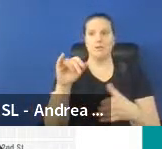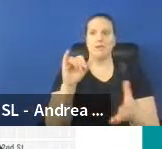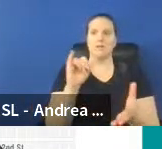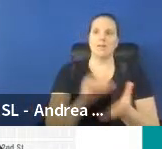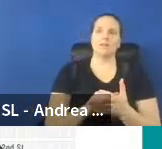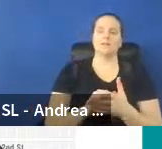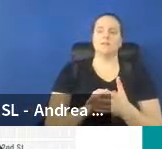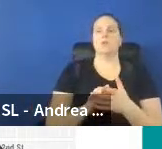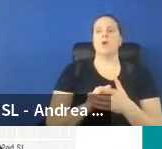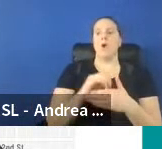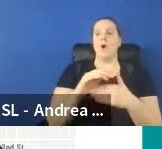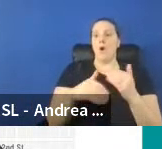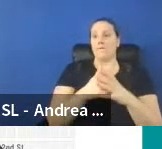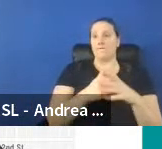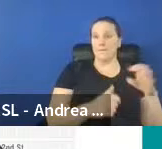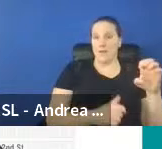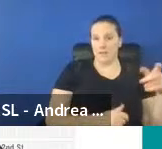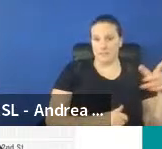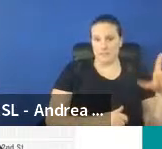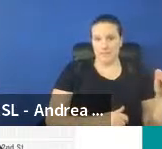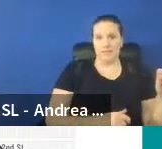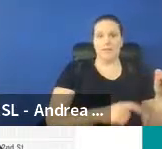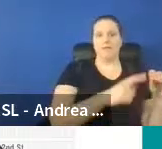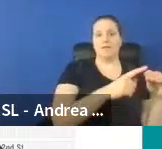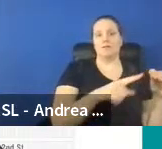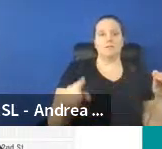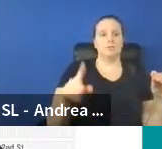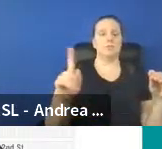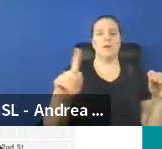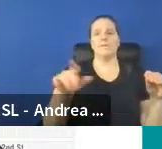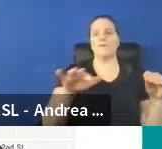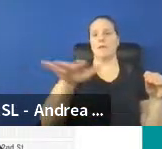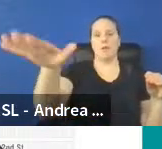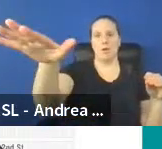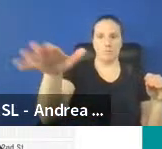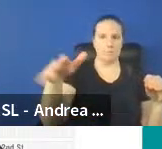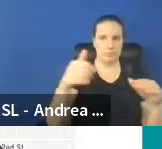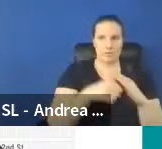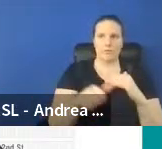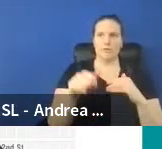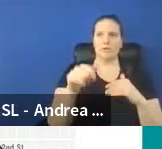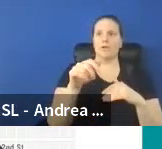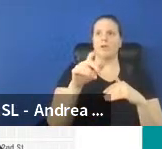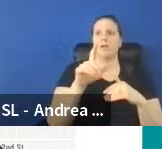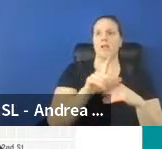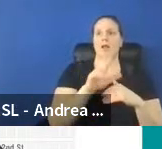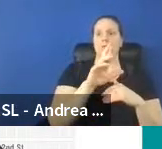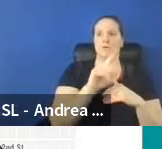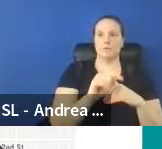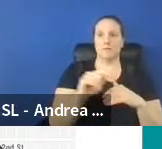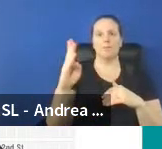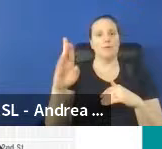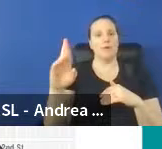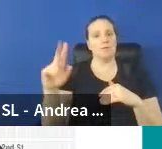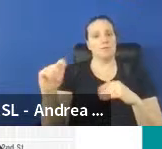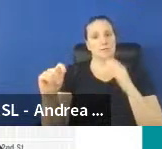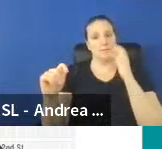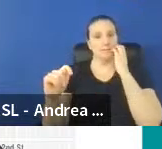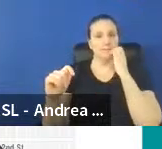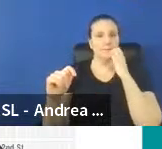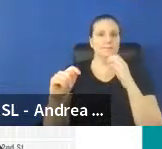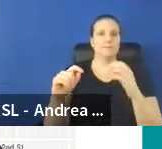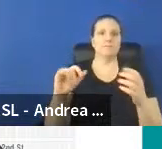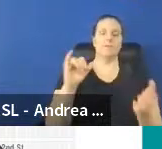these, all the way from Expo to wherever they go, under the light rail column and the BRT column, they